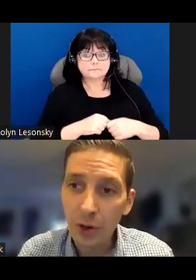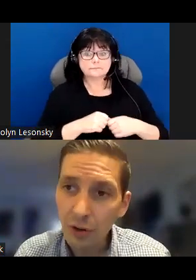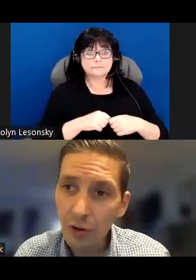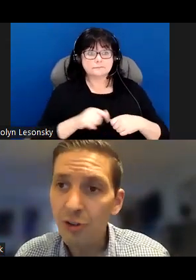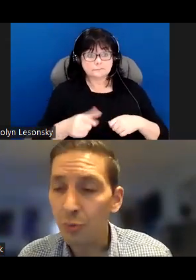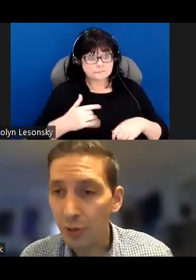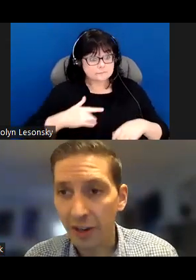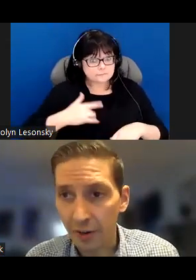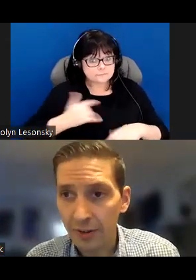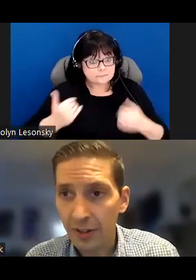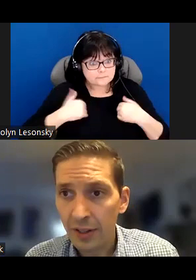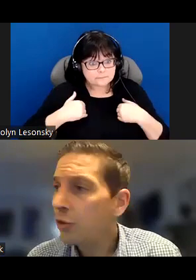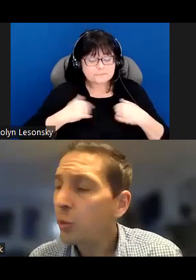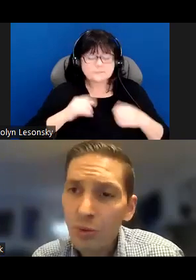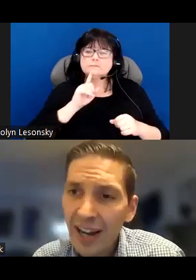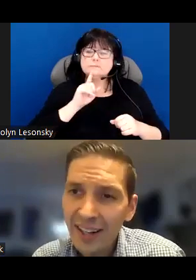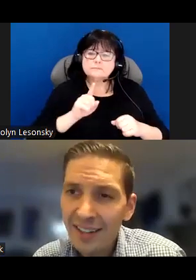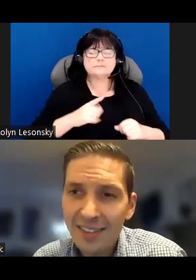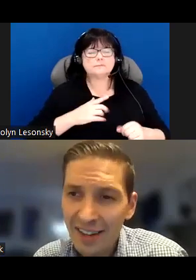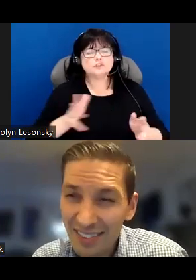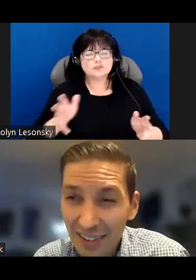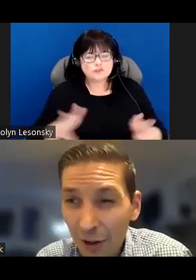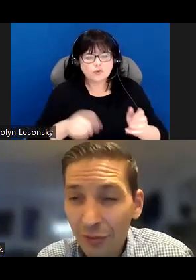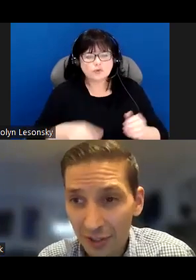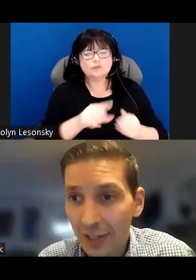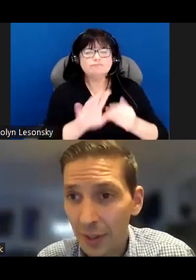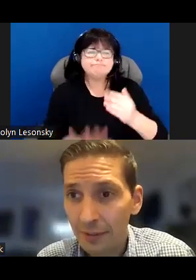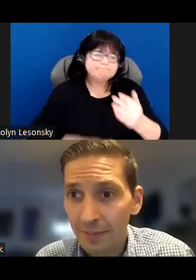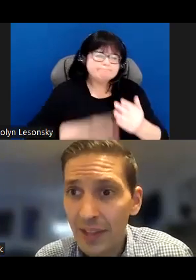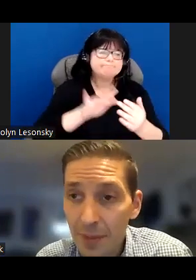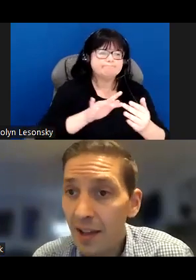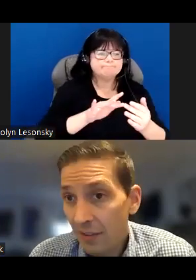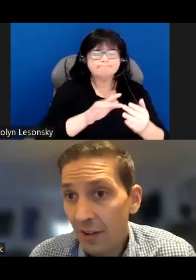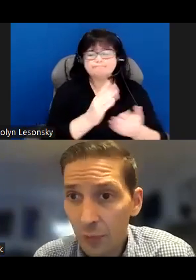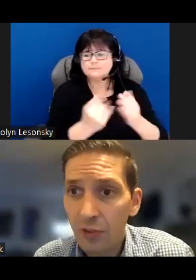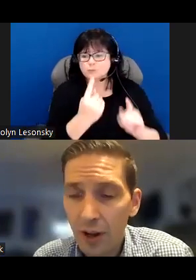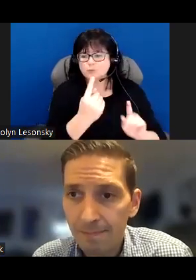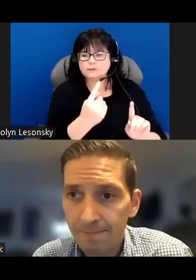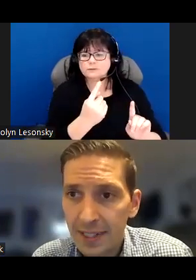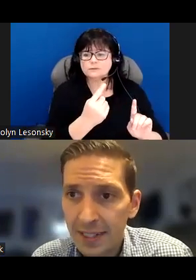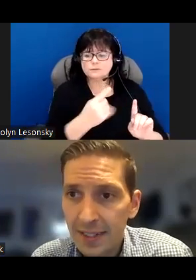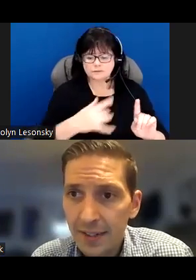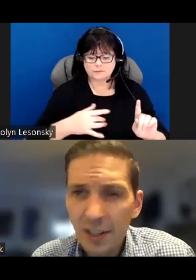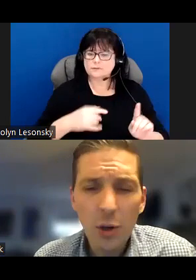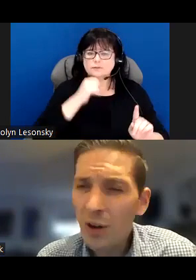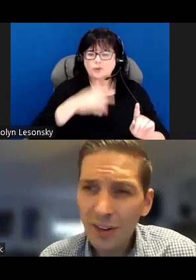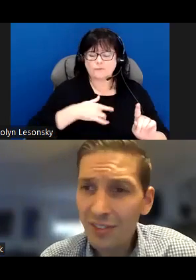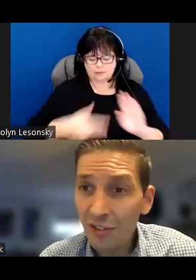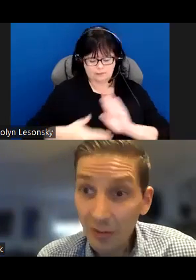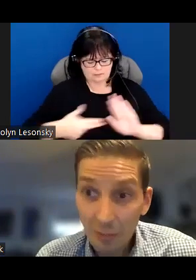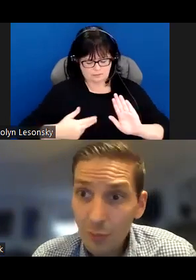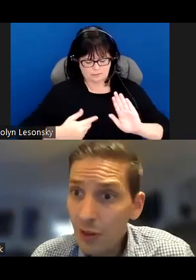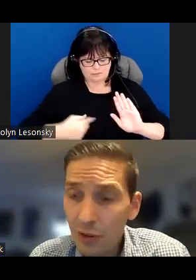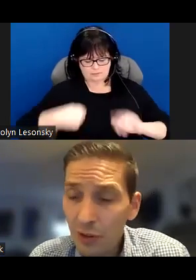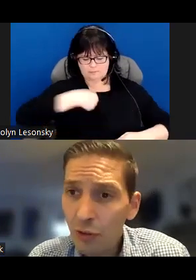really want to encourage you to reach out to eradicate that self-stigma that may exist with some. You know, I've done